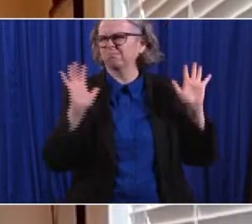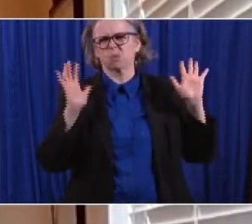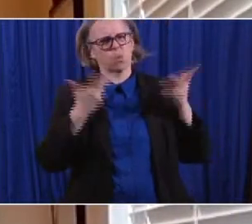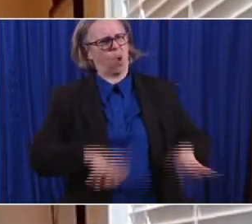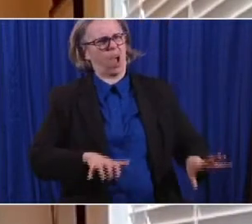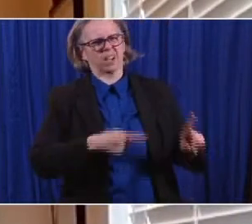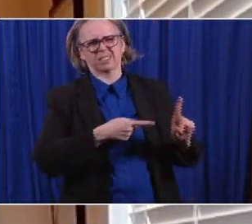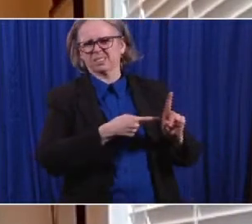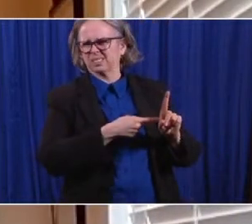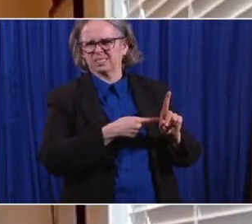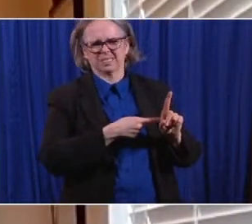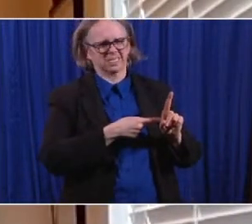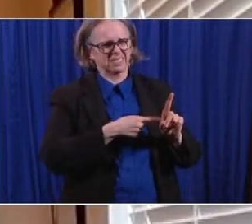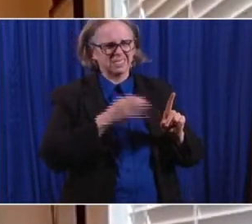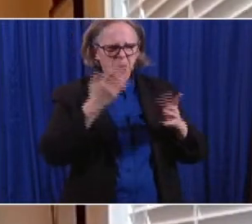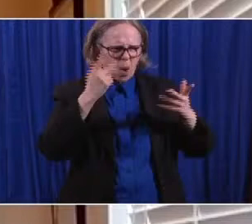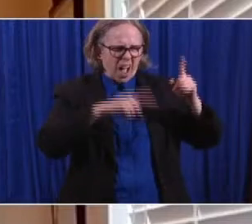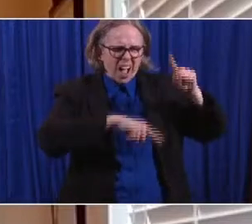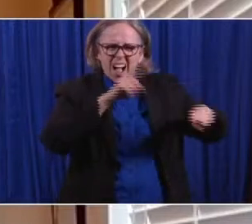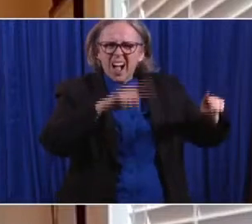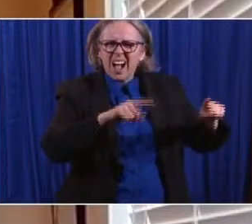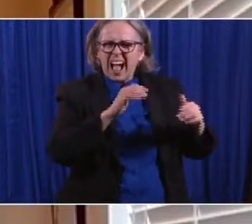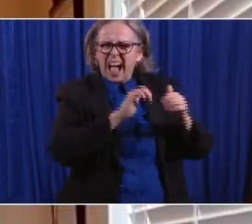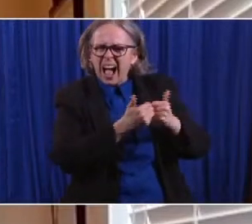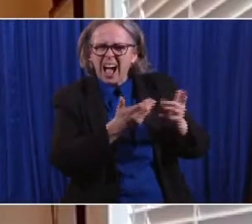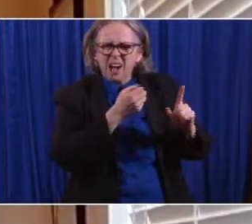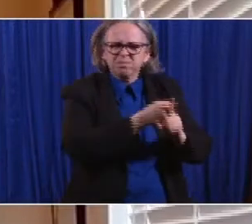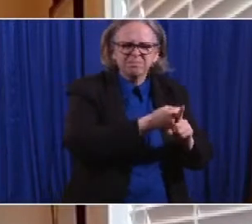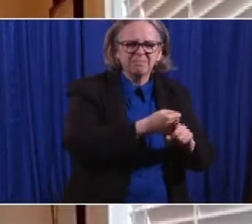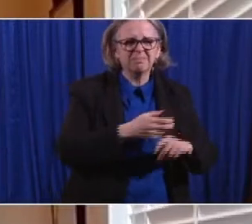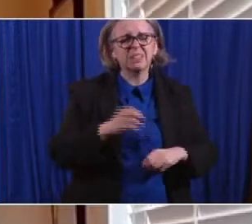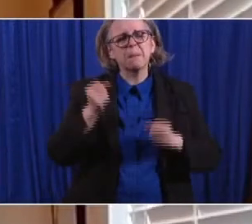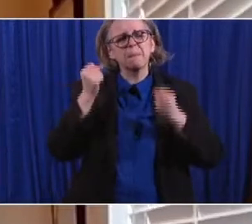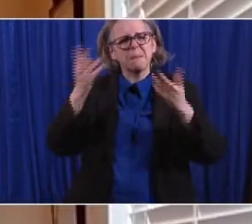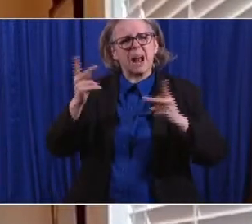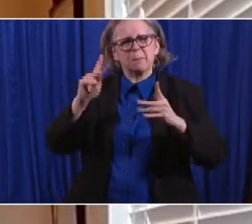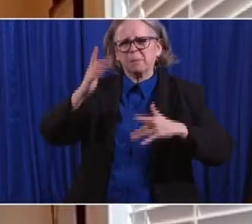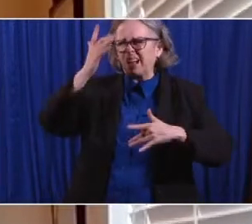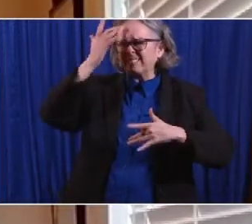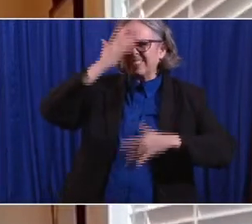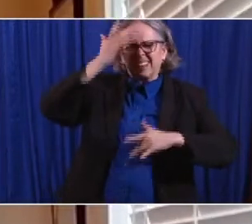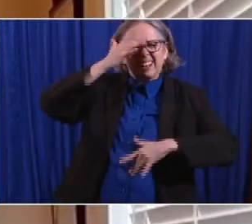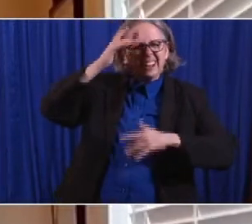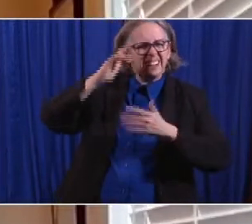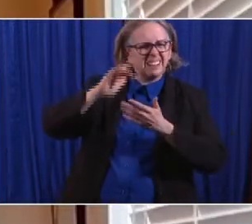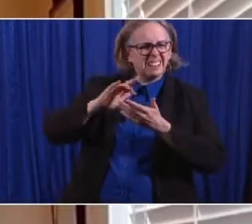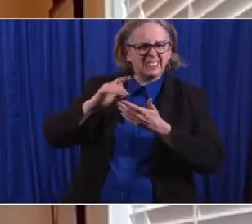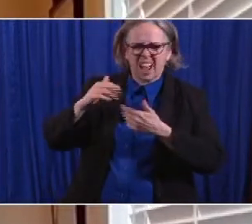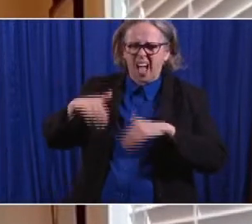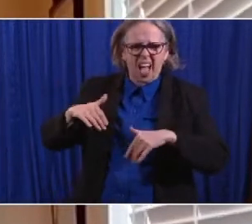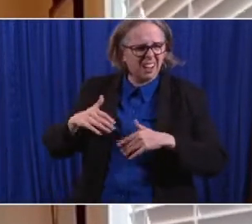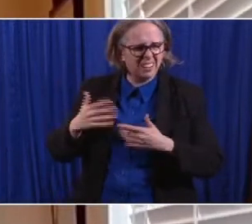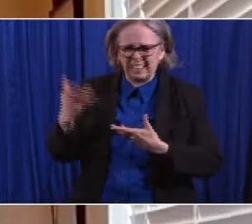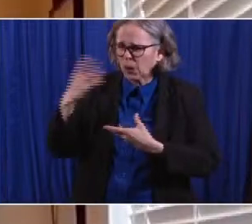age. Many of the medical conditions that are not currently on our list of medical conditions are